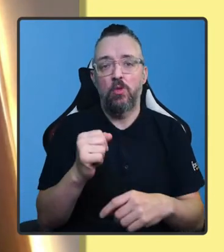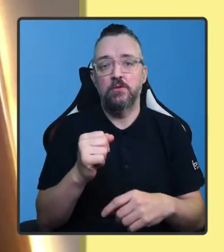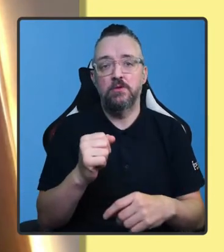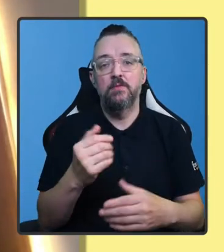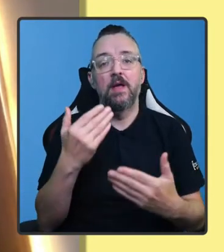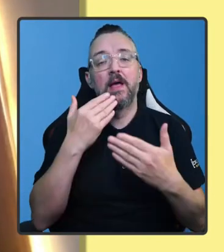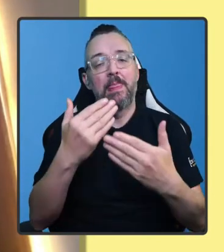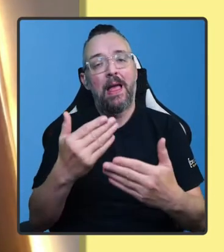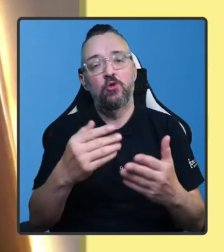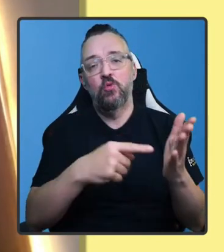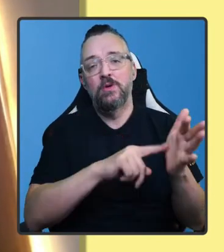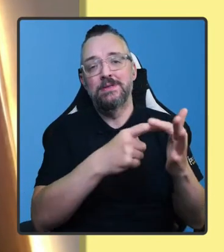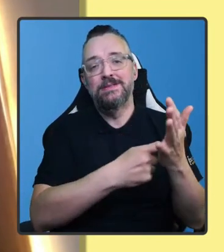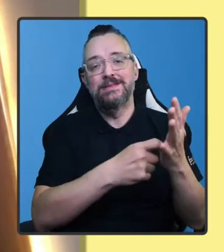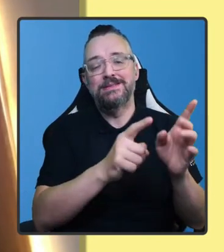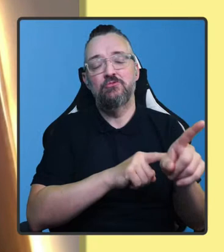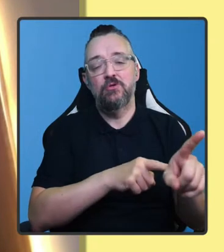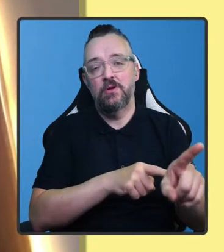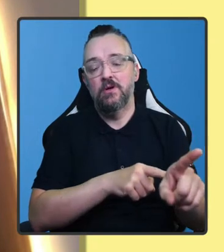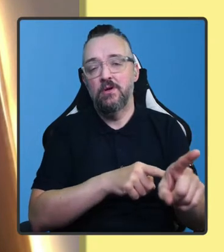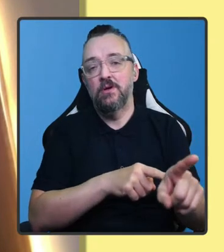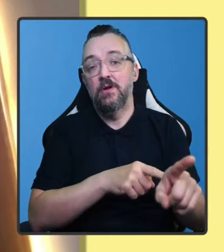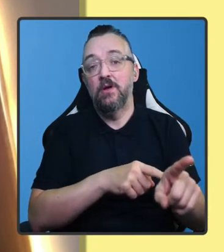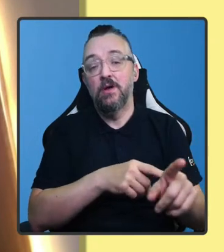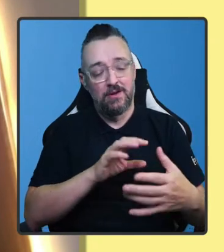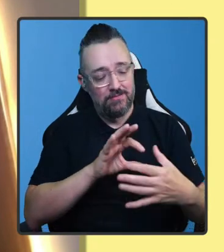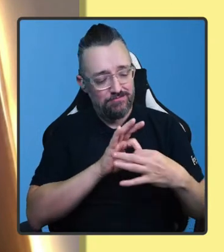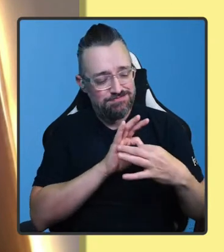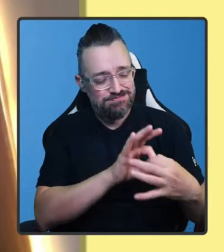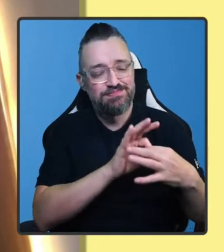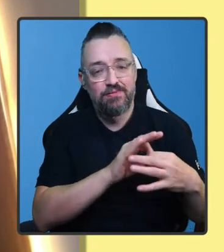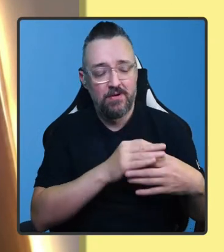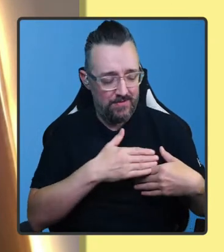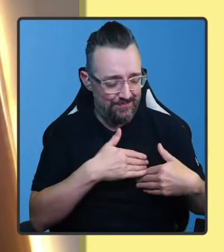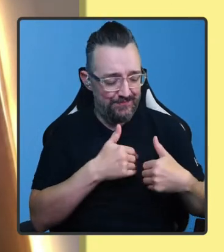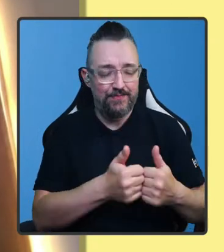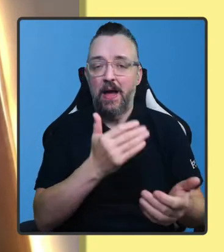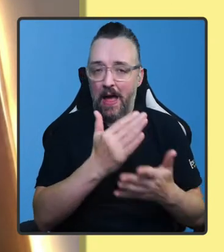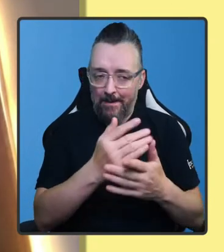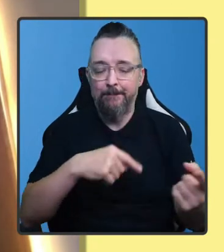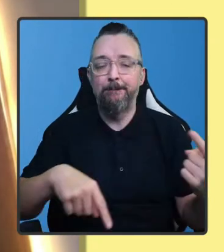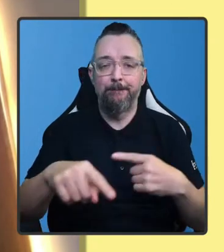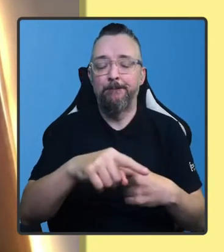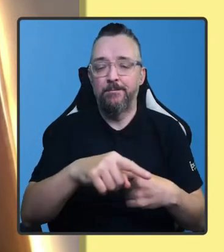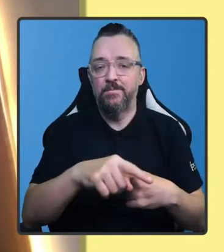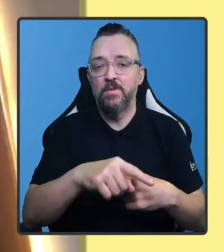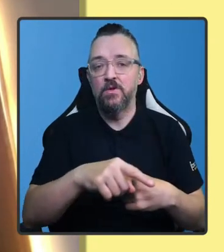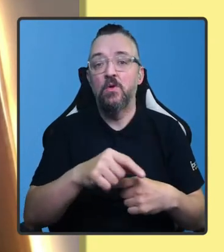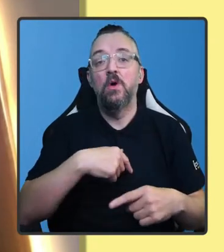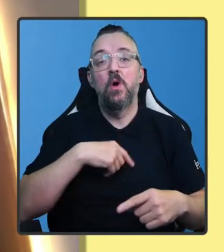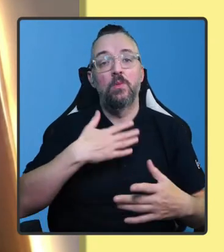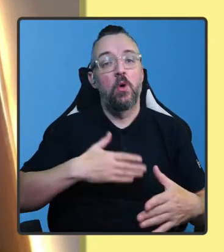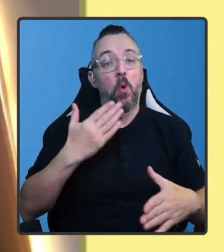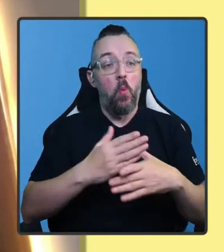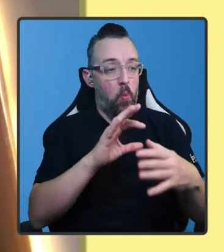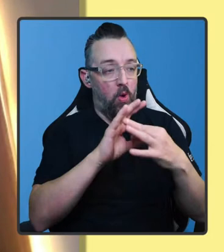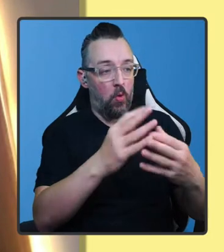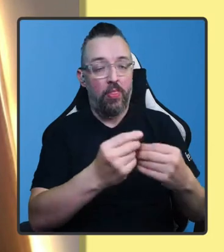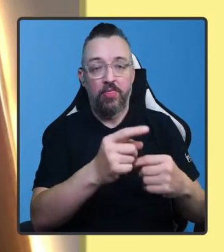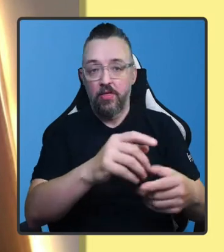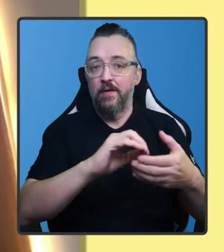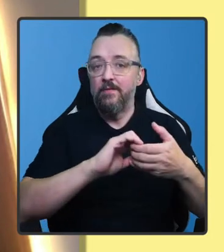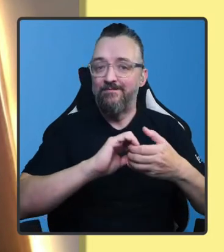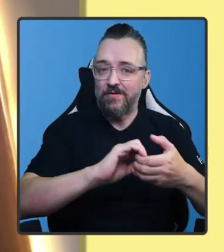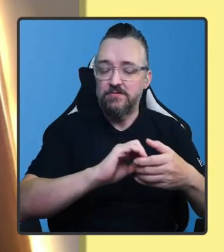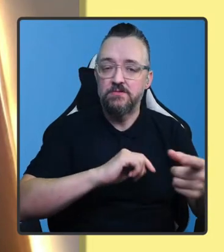Terry. Solidarity is indeed the tenderness of the people. So let's work with our friends. 62